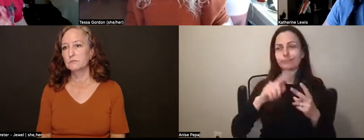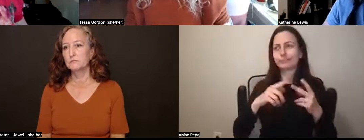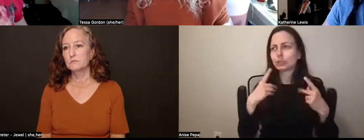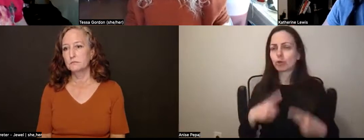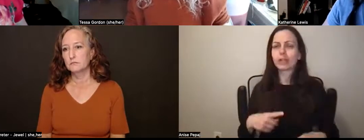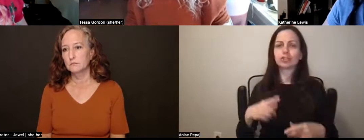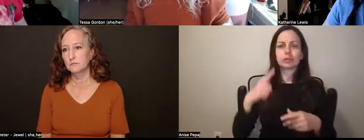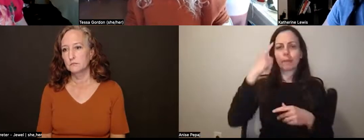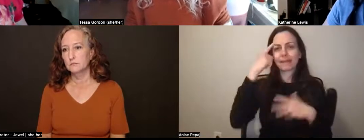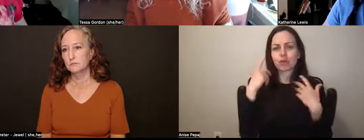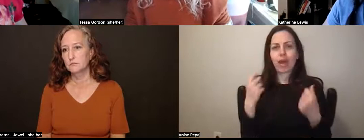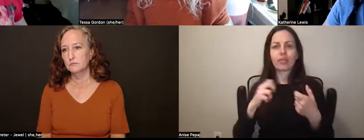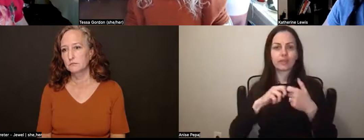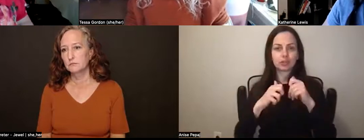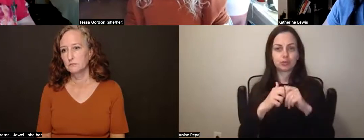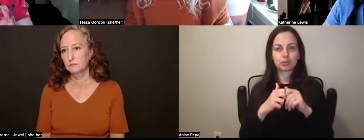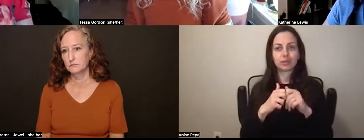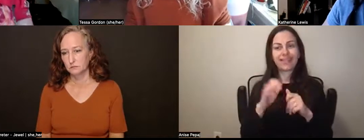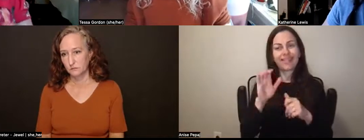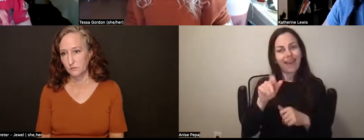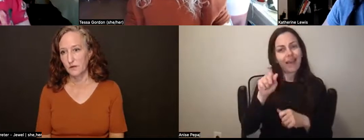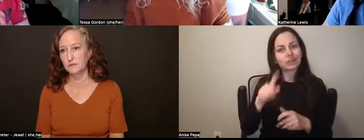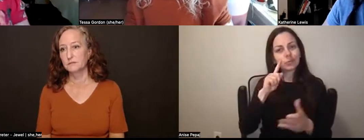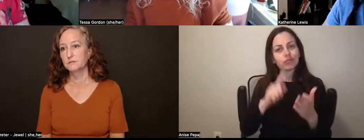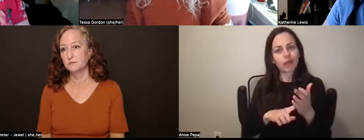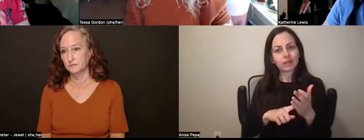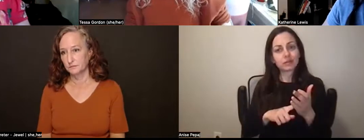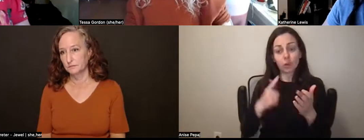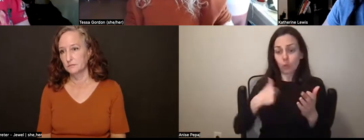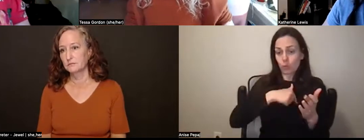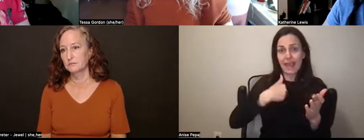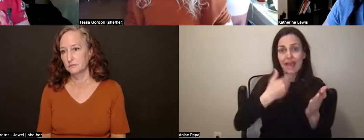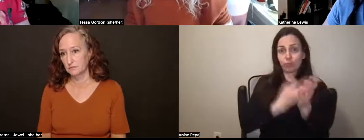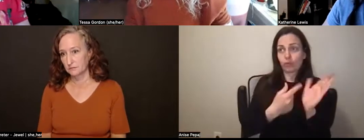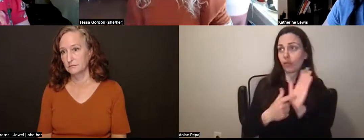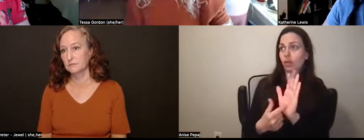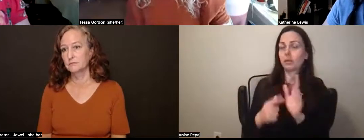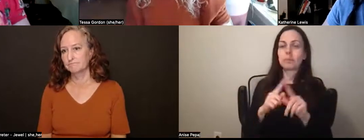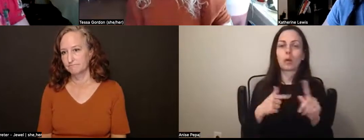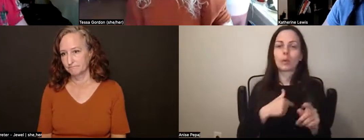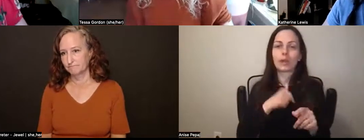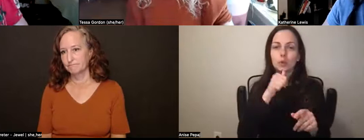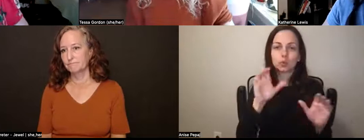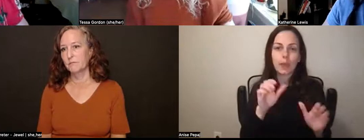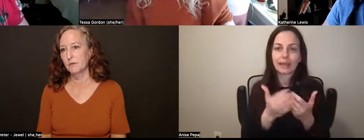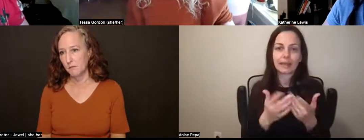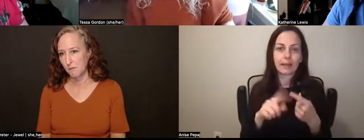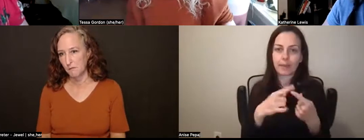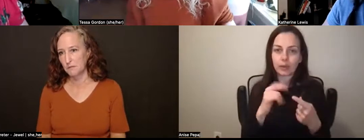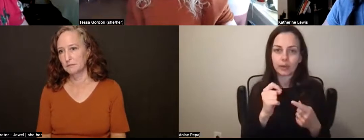issues. And so those have to be recognized. We have it on paper, but we don't do anything about it. And